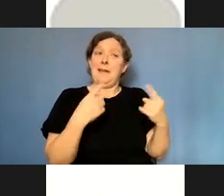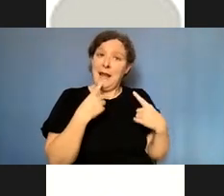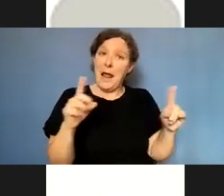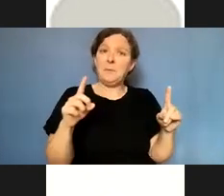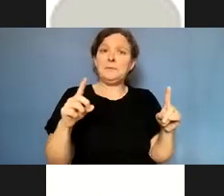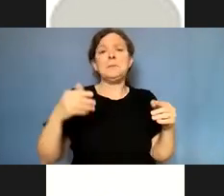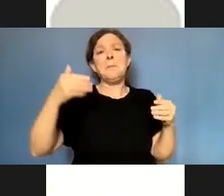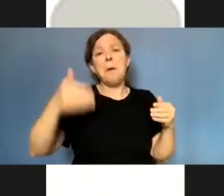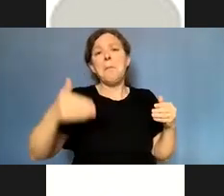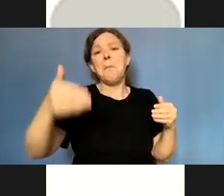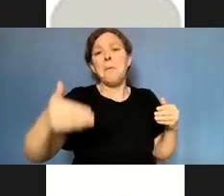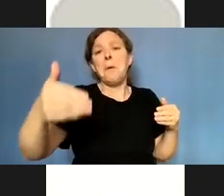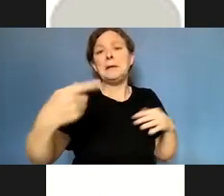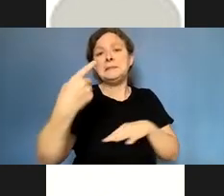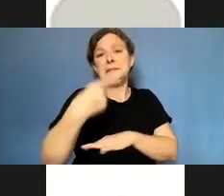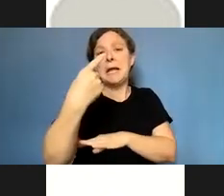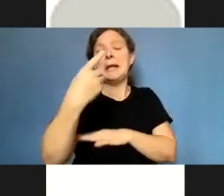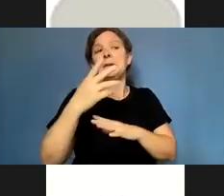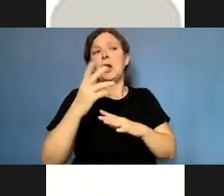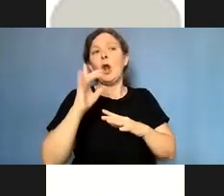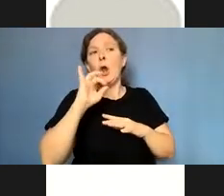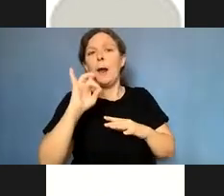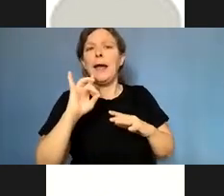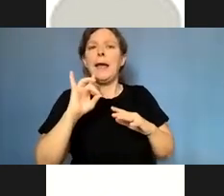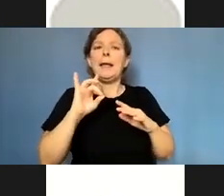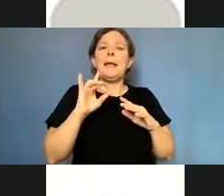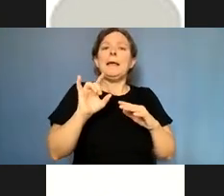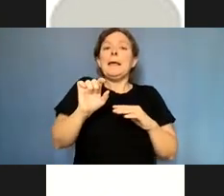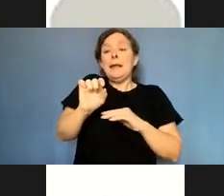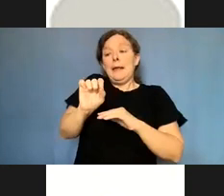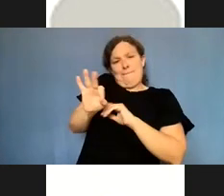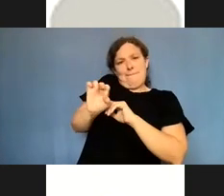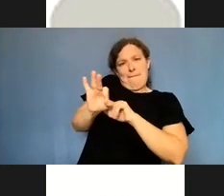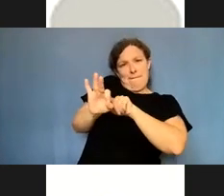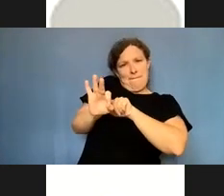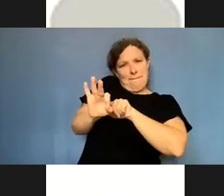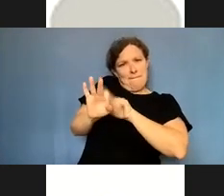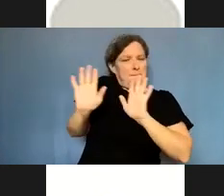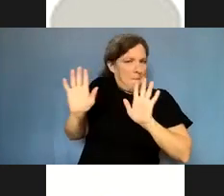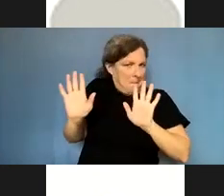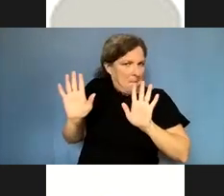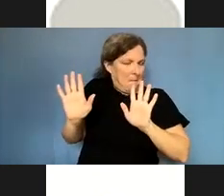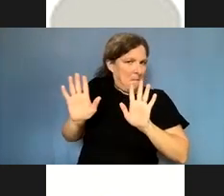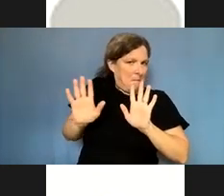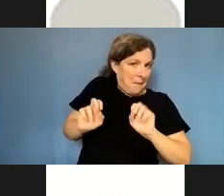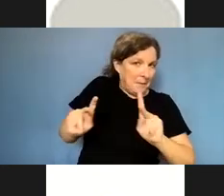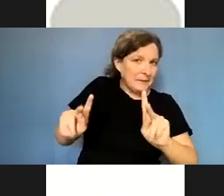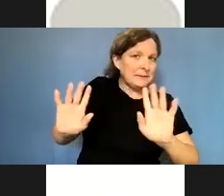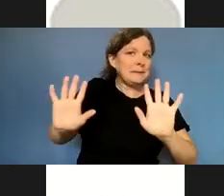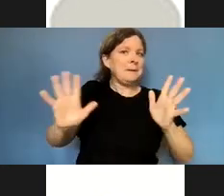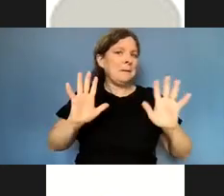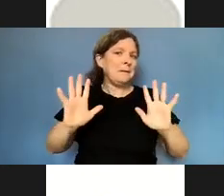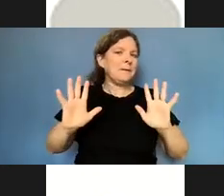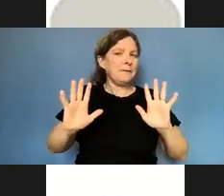now an intention, if the pandemic, you know, allows it, to